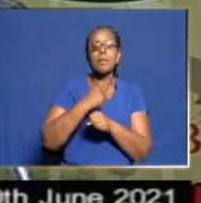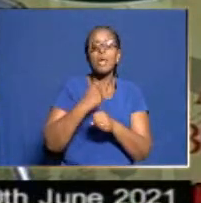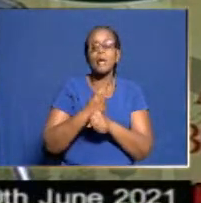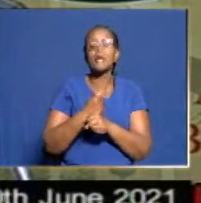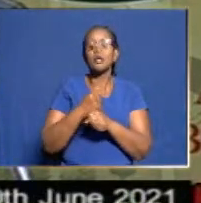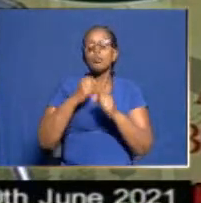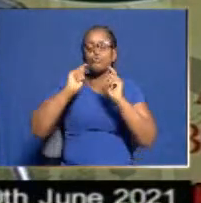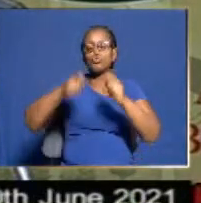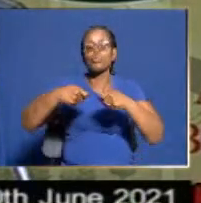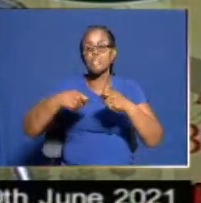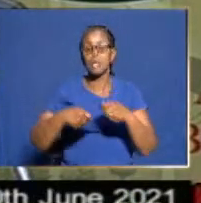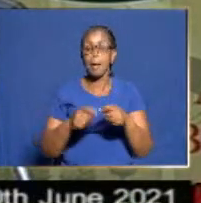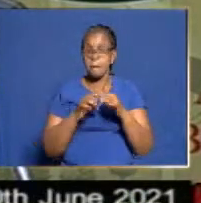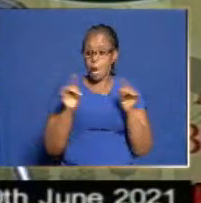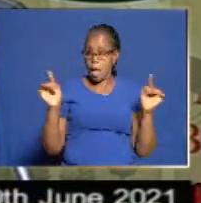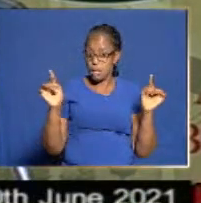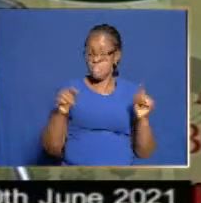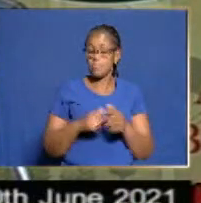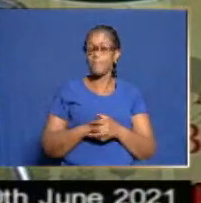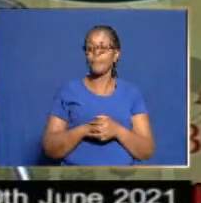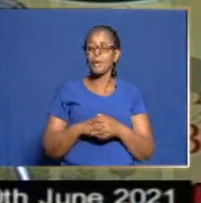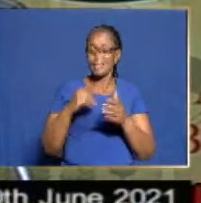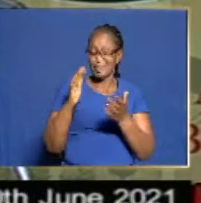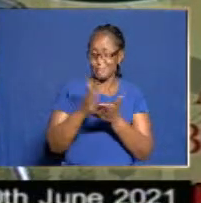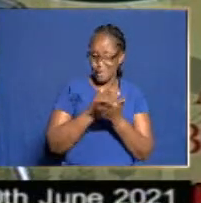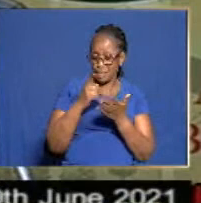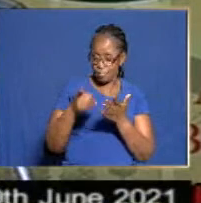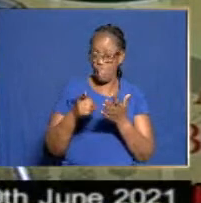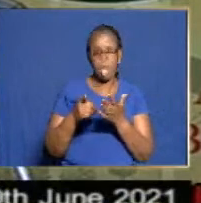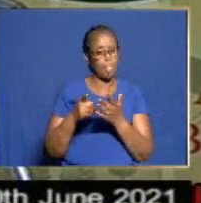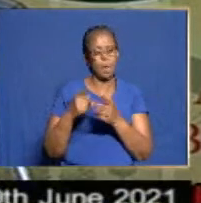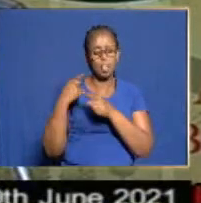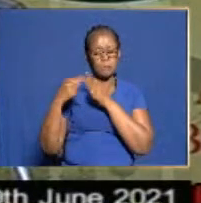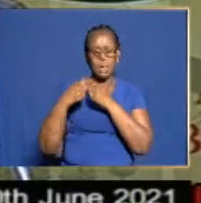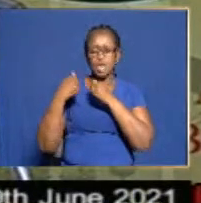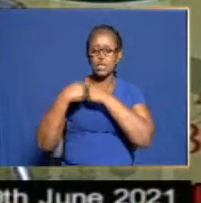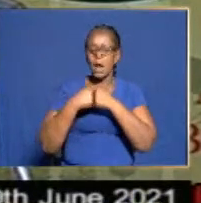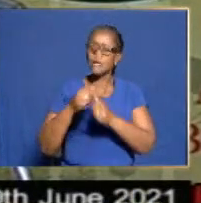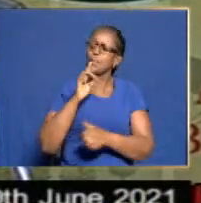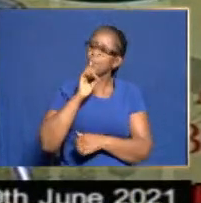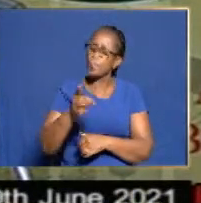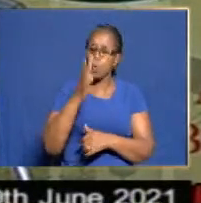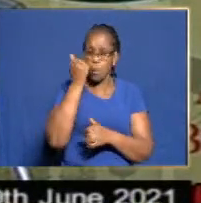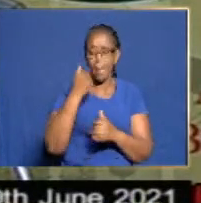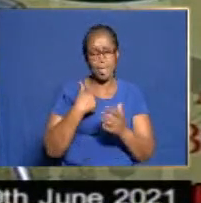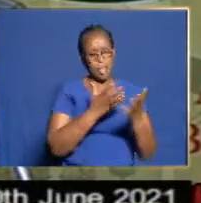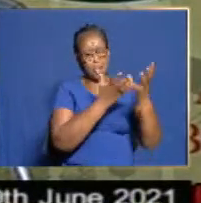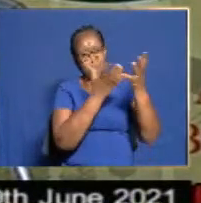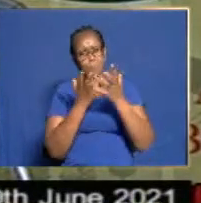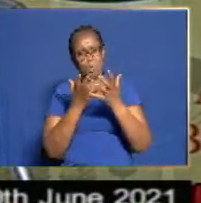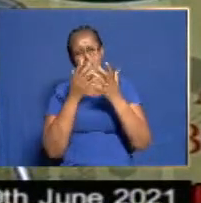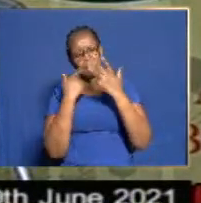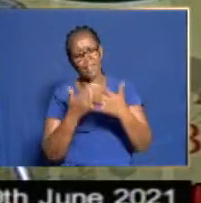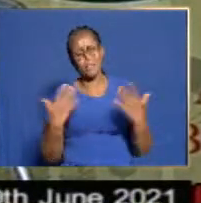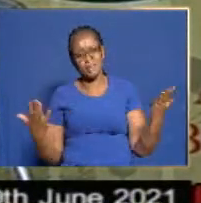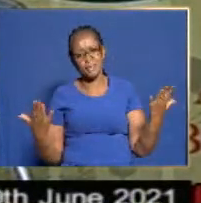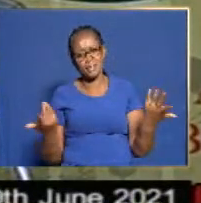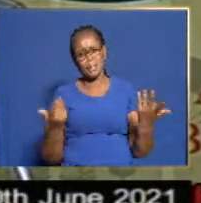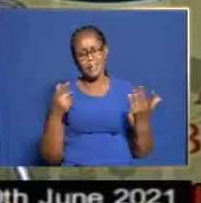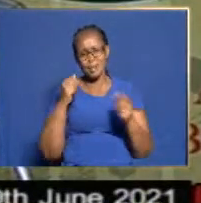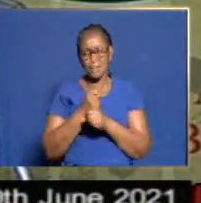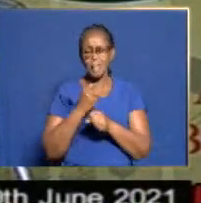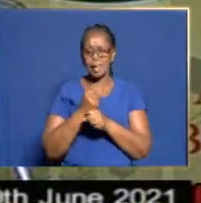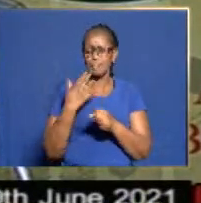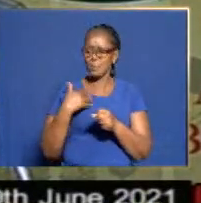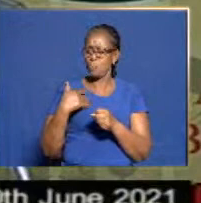products. However, the sector continues to face competition for imported products due to undervaluation, thereby discouraging investments